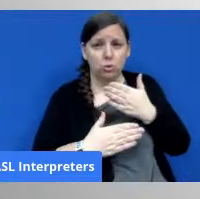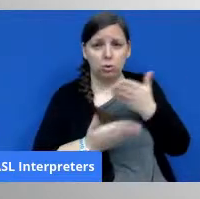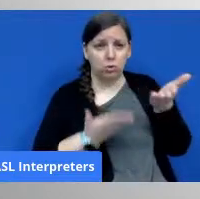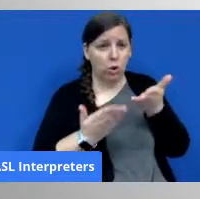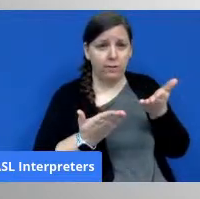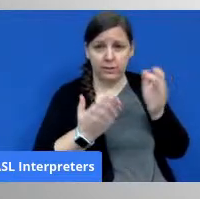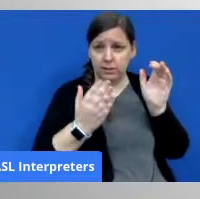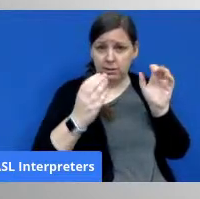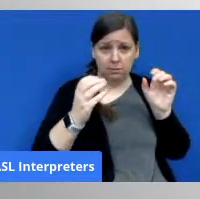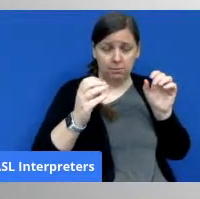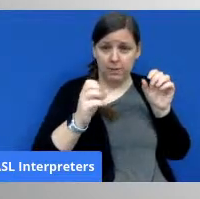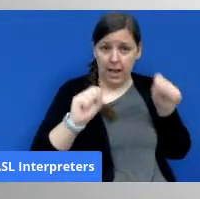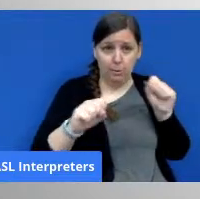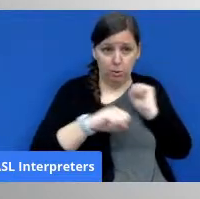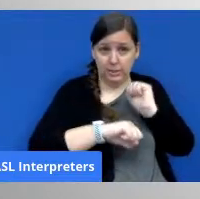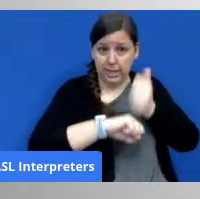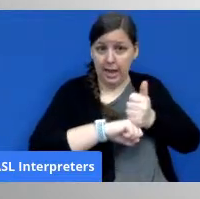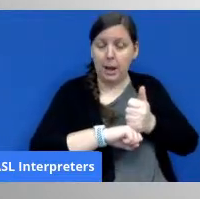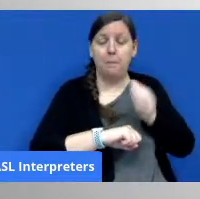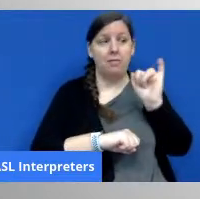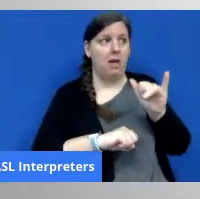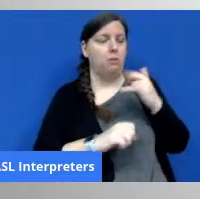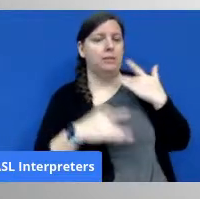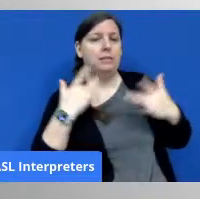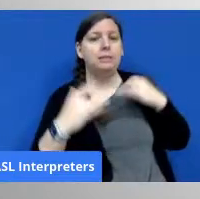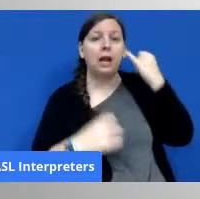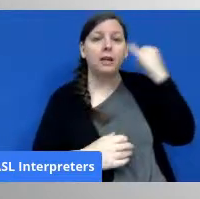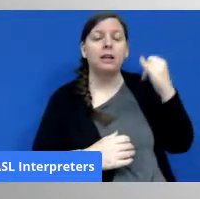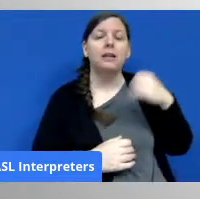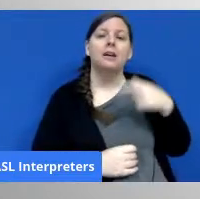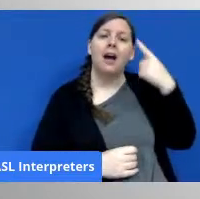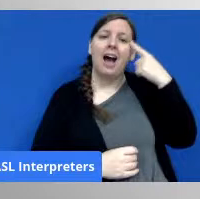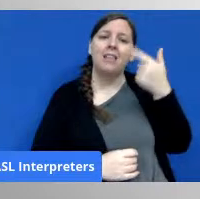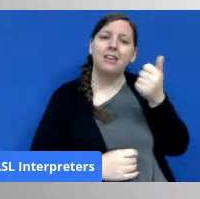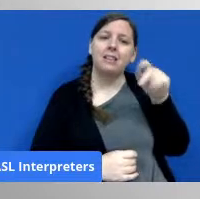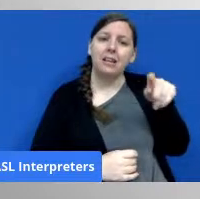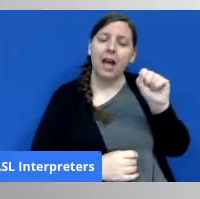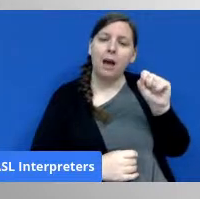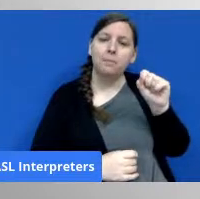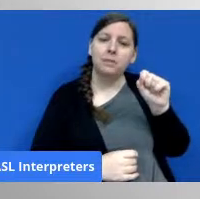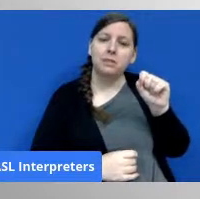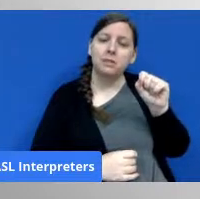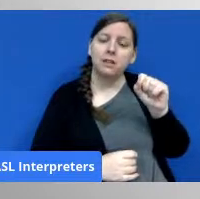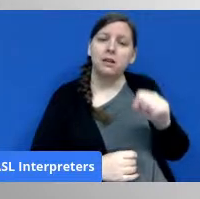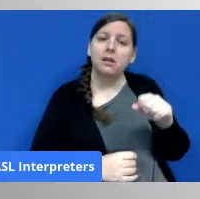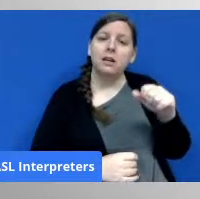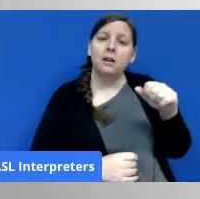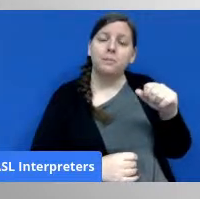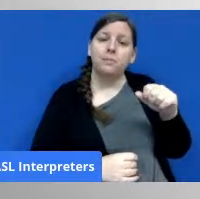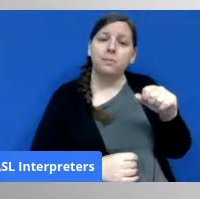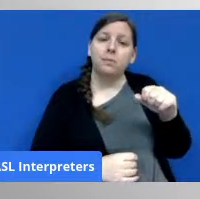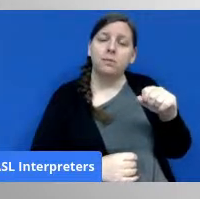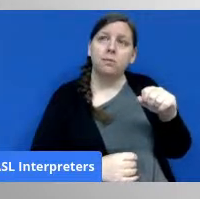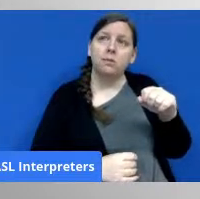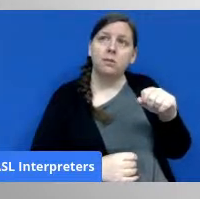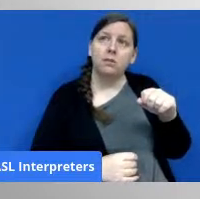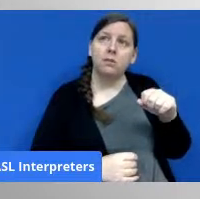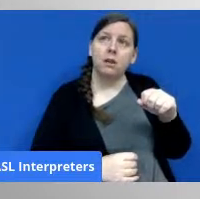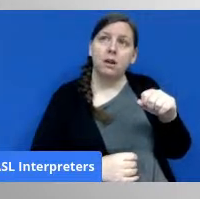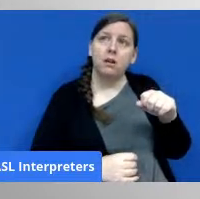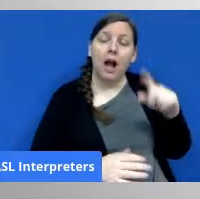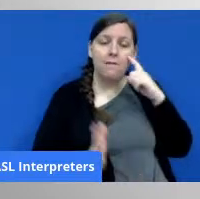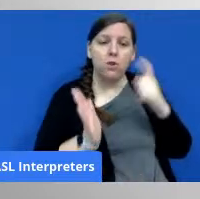So that's really exciting. I think the gaps that I saw, again, were just with the teens as well. And in the summer